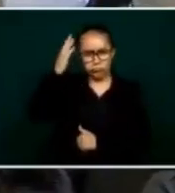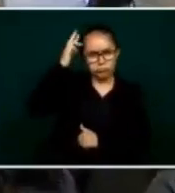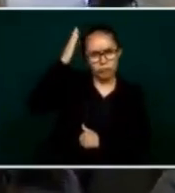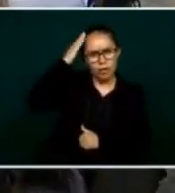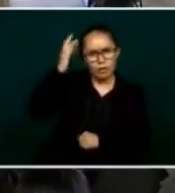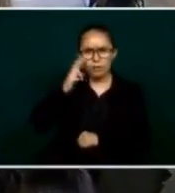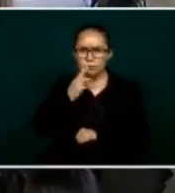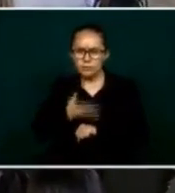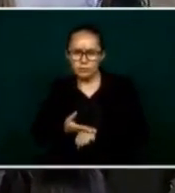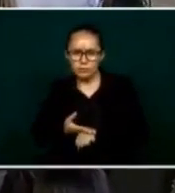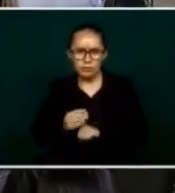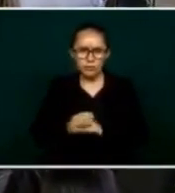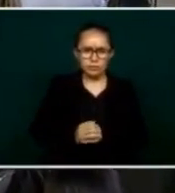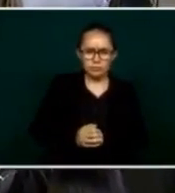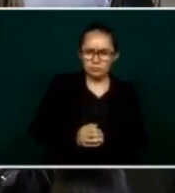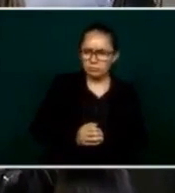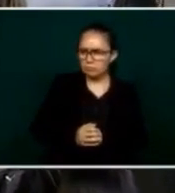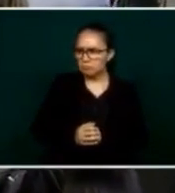acts